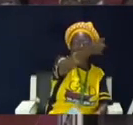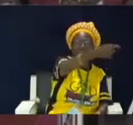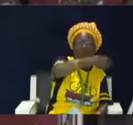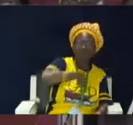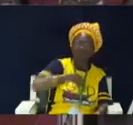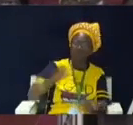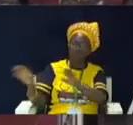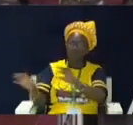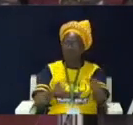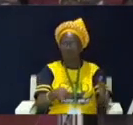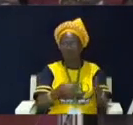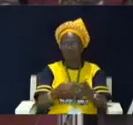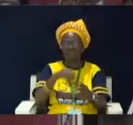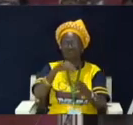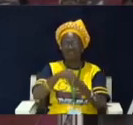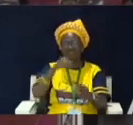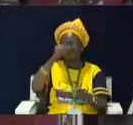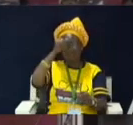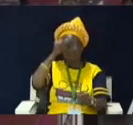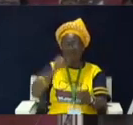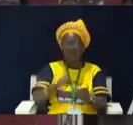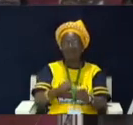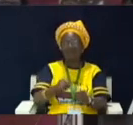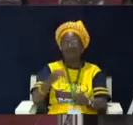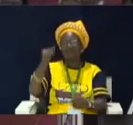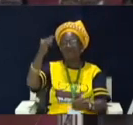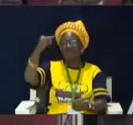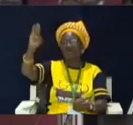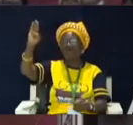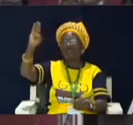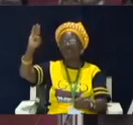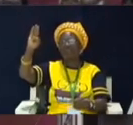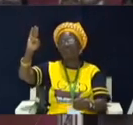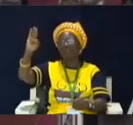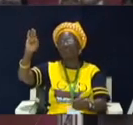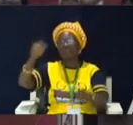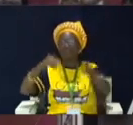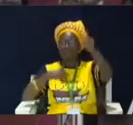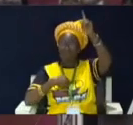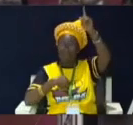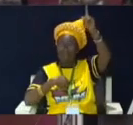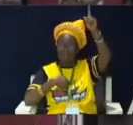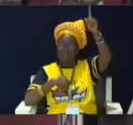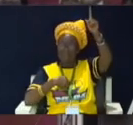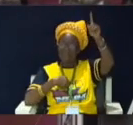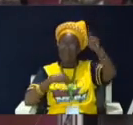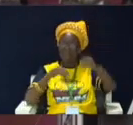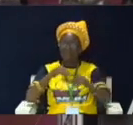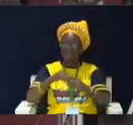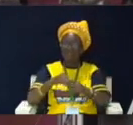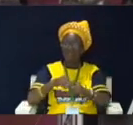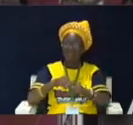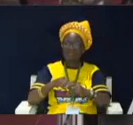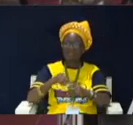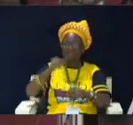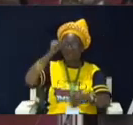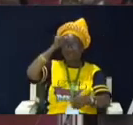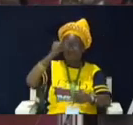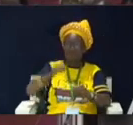Do this in remembrance of me, in remembrance of my breakthrough.